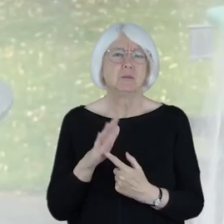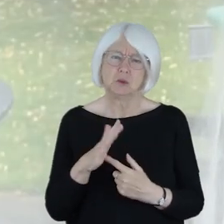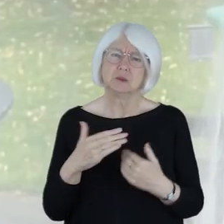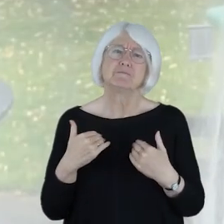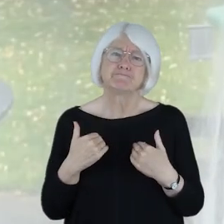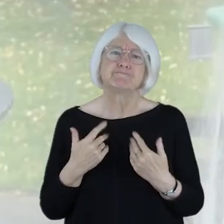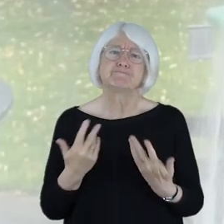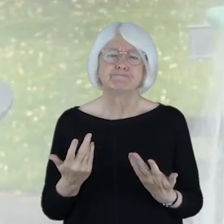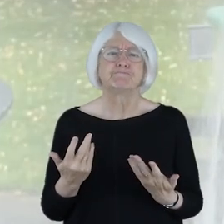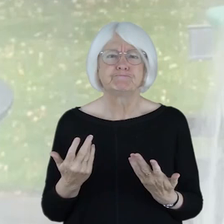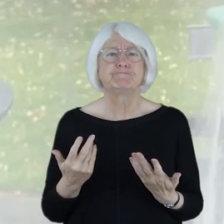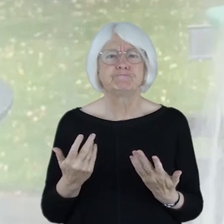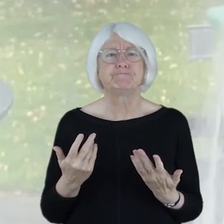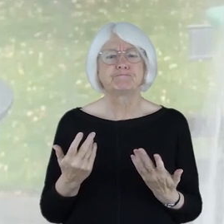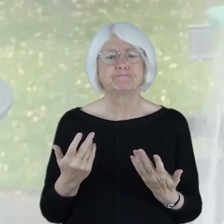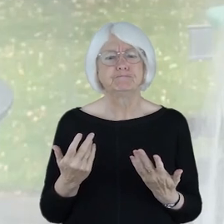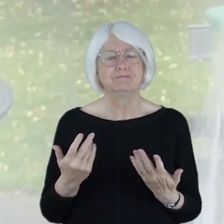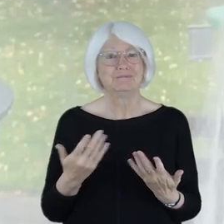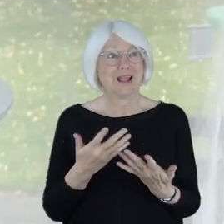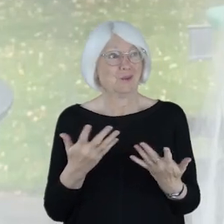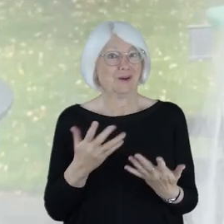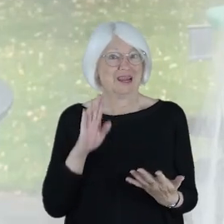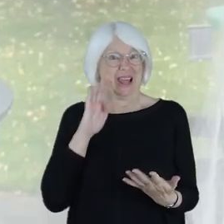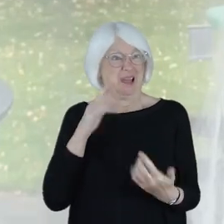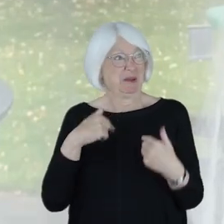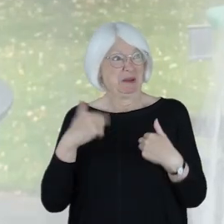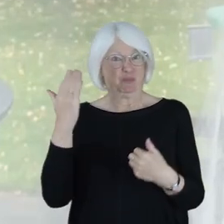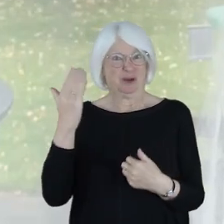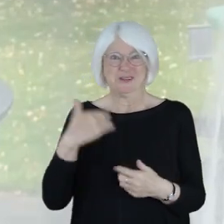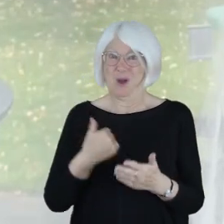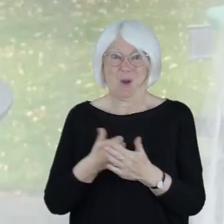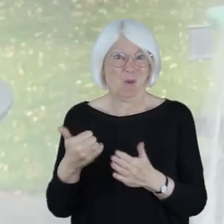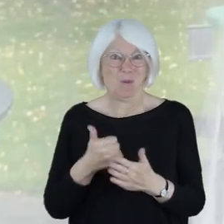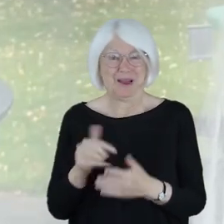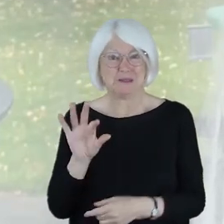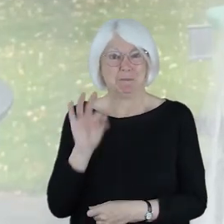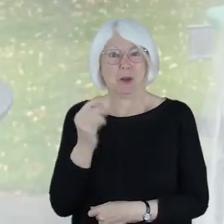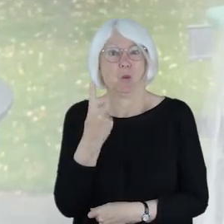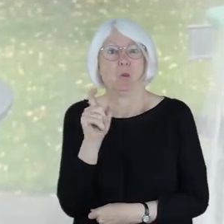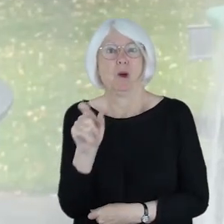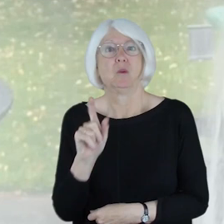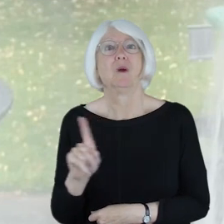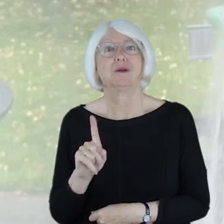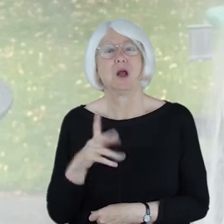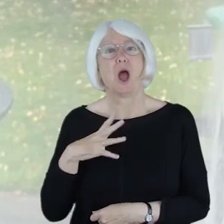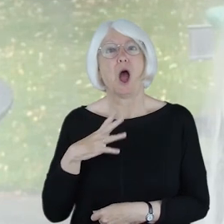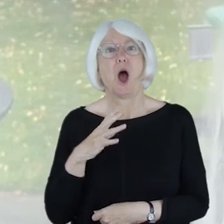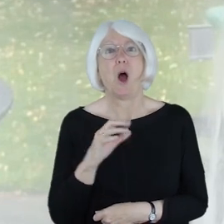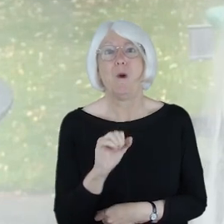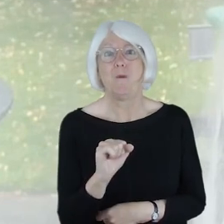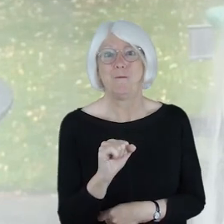me. Anybody that's ever heard me preach, I always manage to pick that word hope and love out